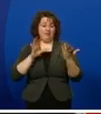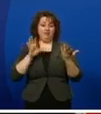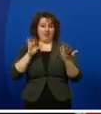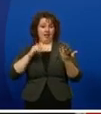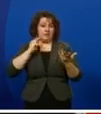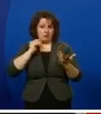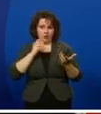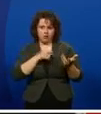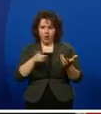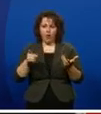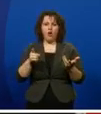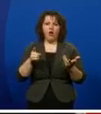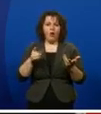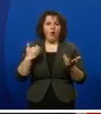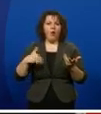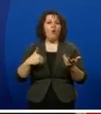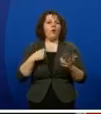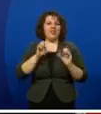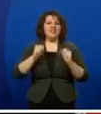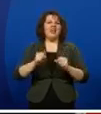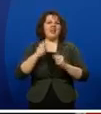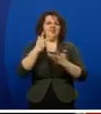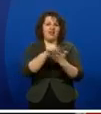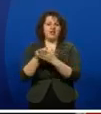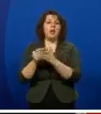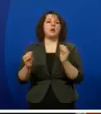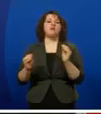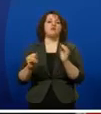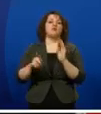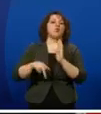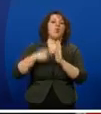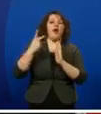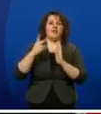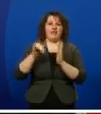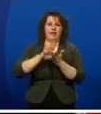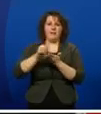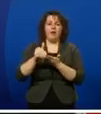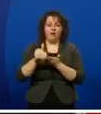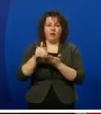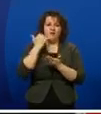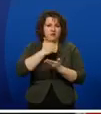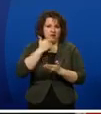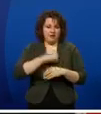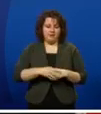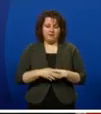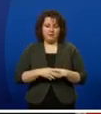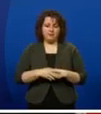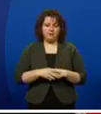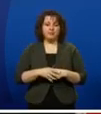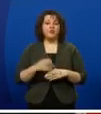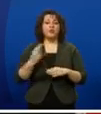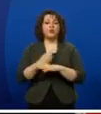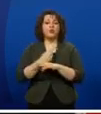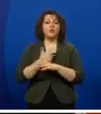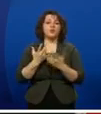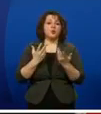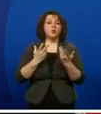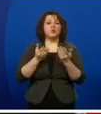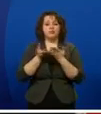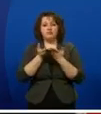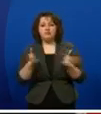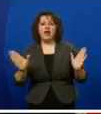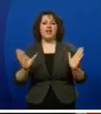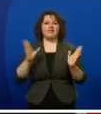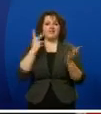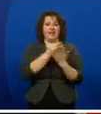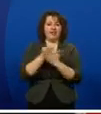vaccinate as many as 2 times that amount in a day. Using a mass vaccination clinic